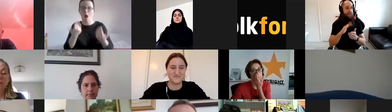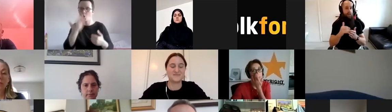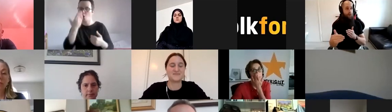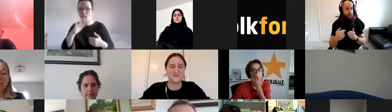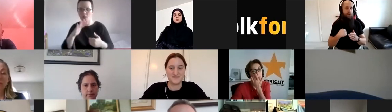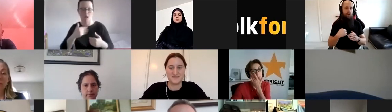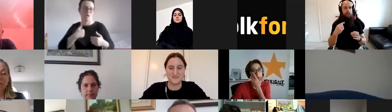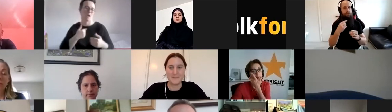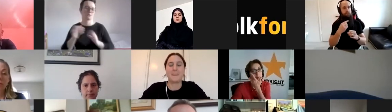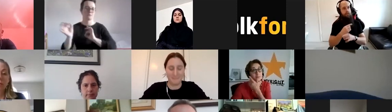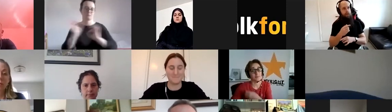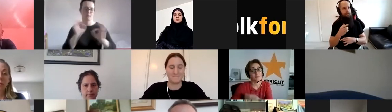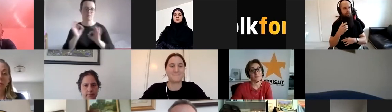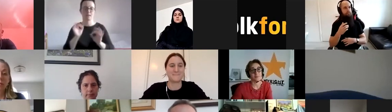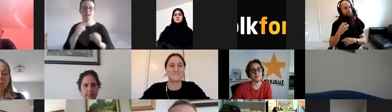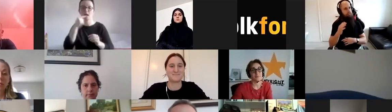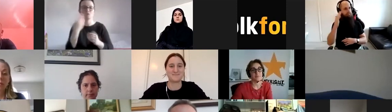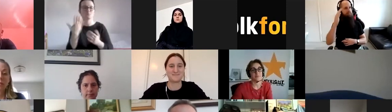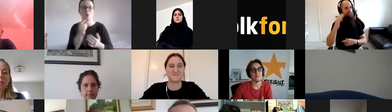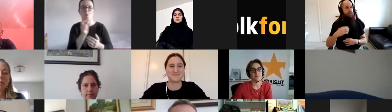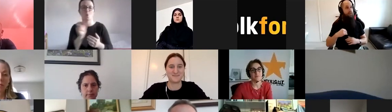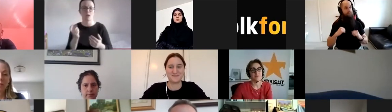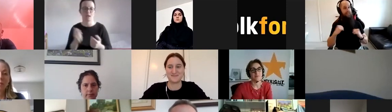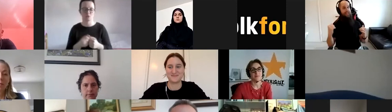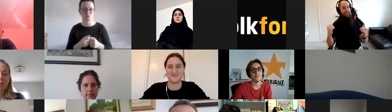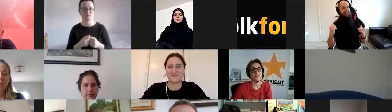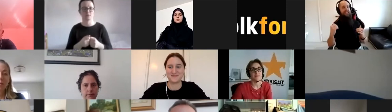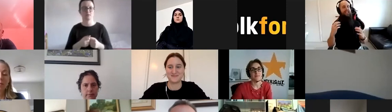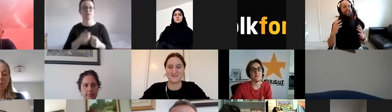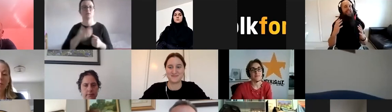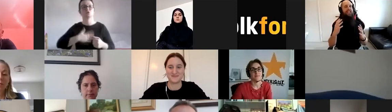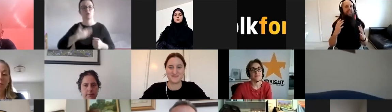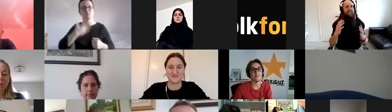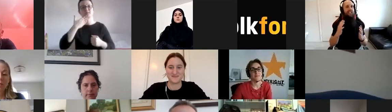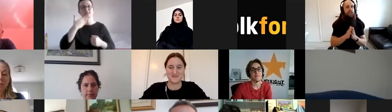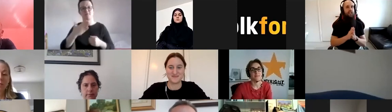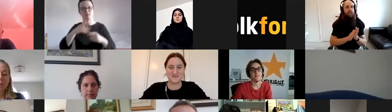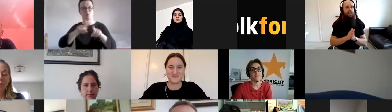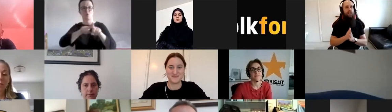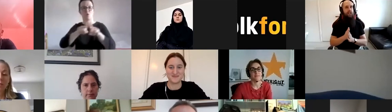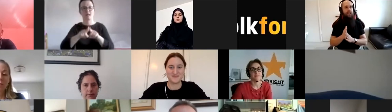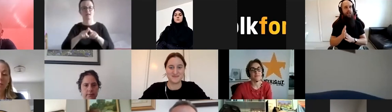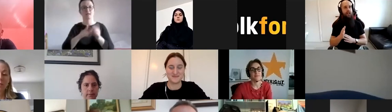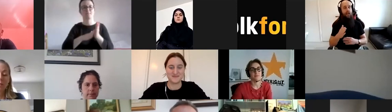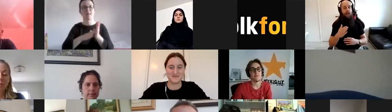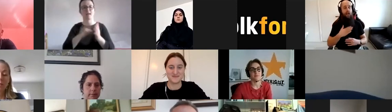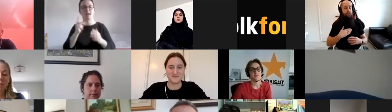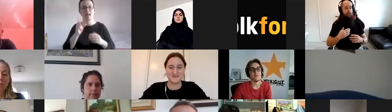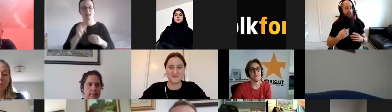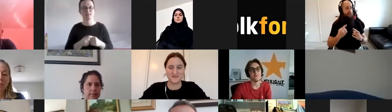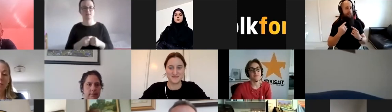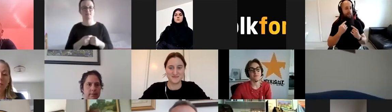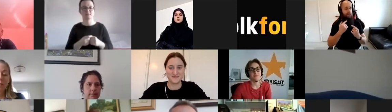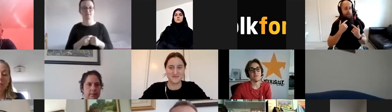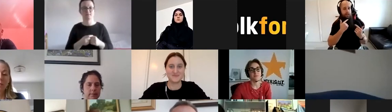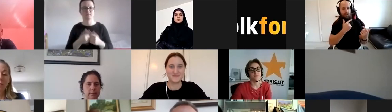it before me, I'm ready. Let me say a few words. I would like to thank colleagues from my